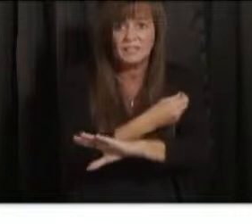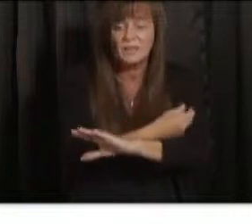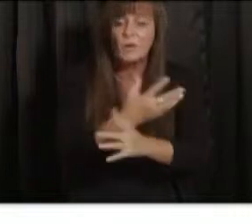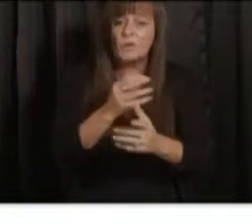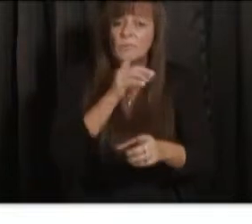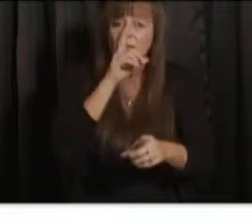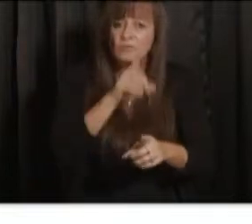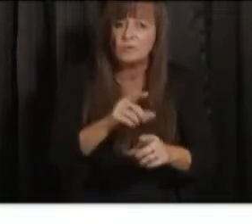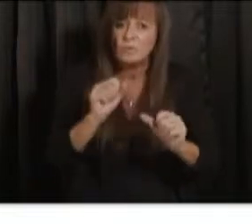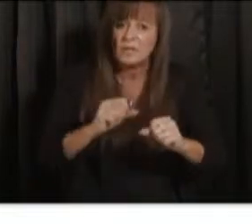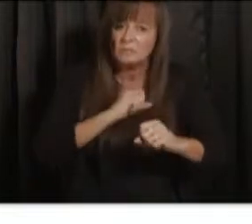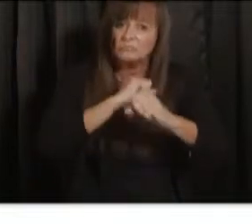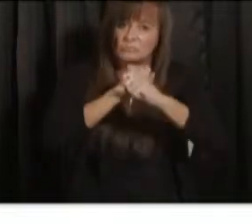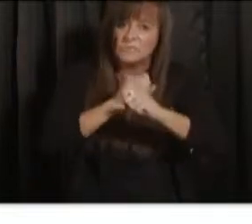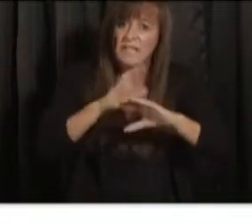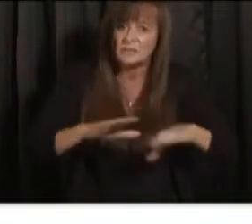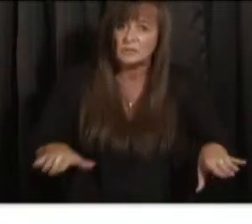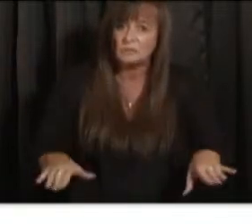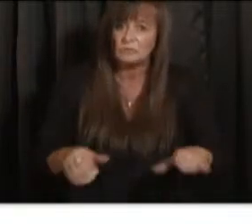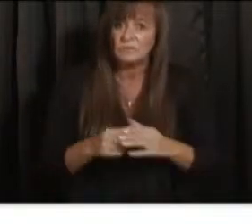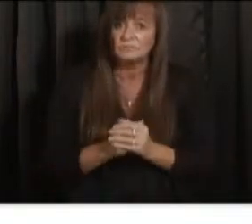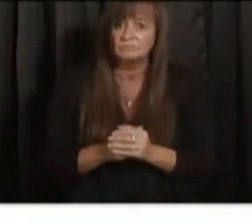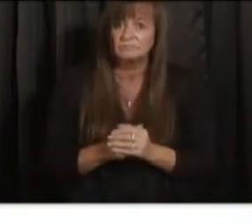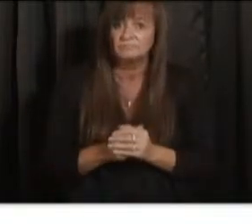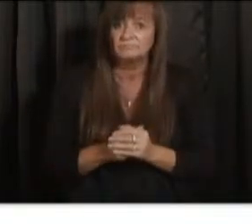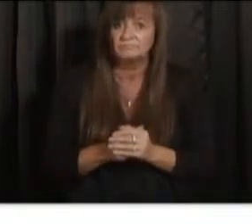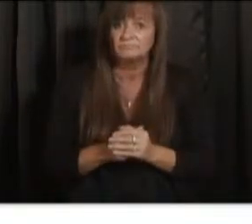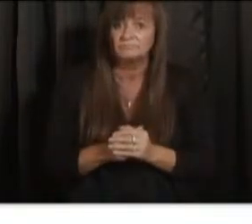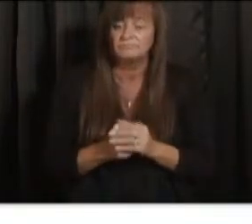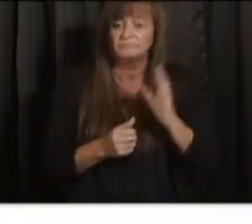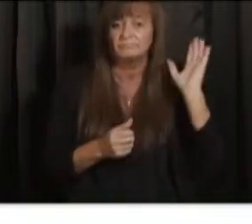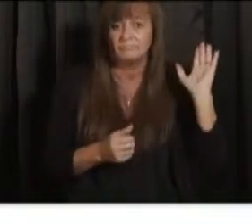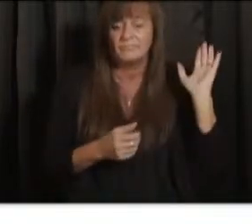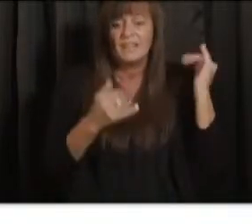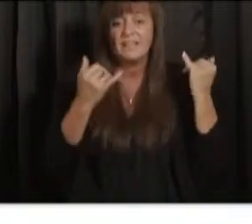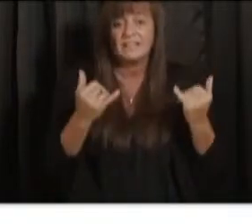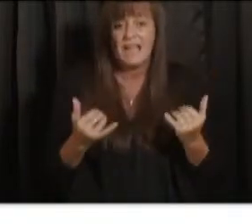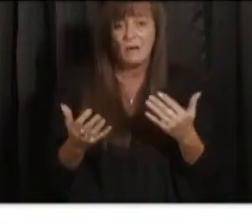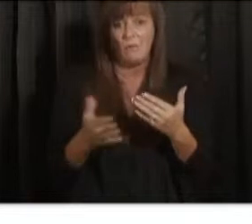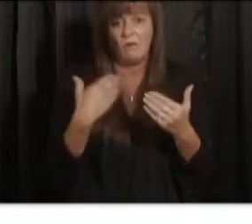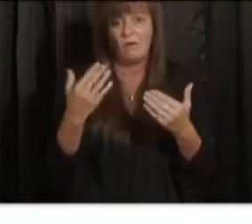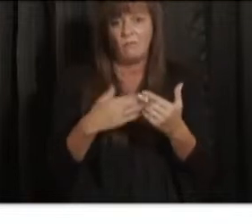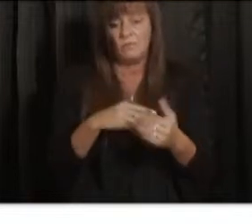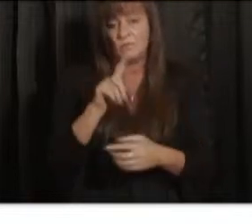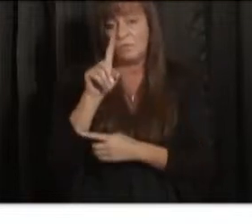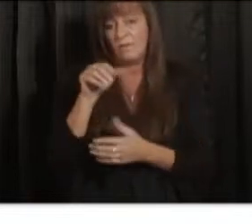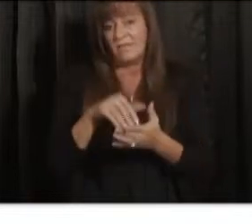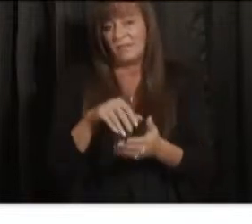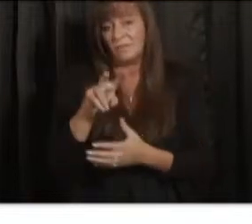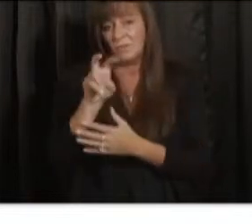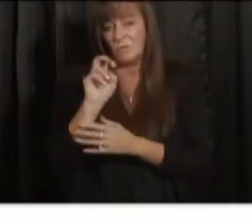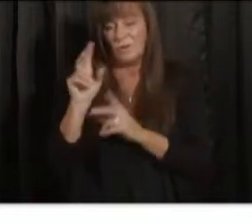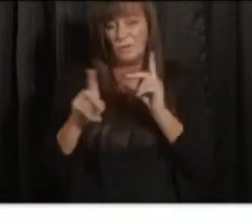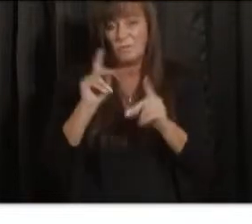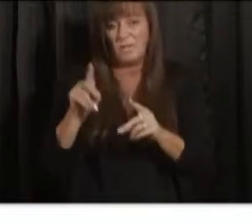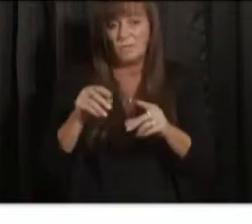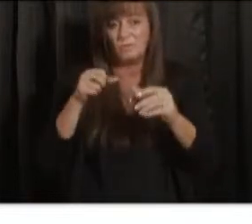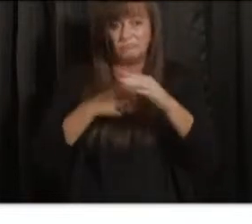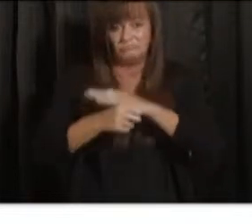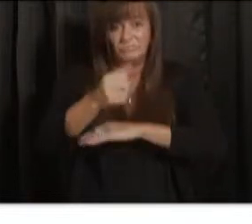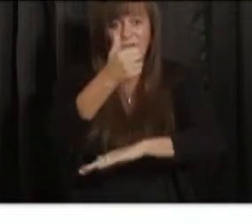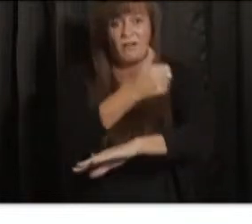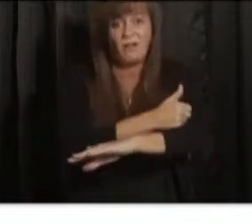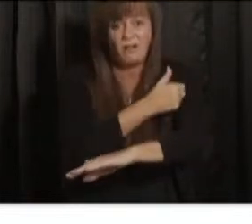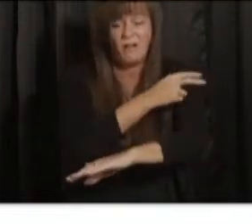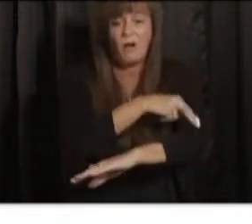all the protections we can. Next slide, please. Currently, we have almost 1,200 people hospitalized with COVID in